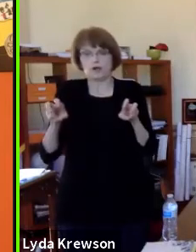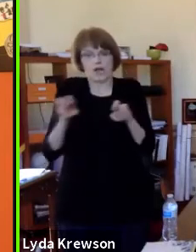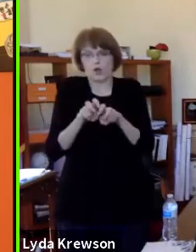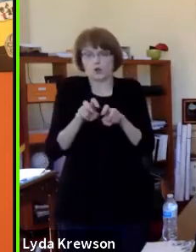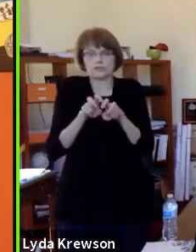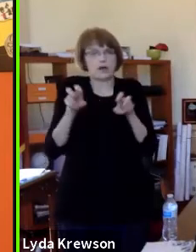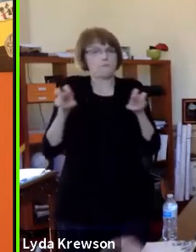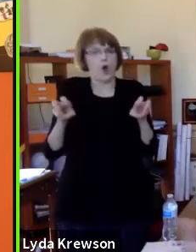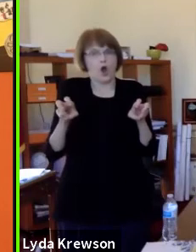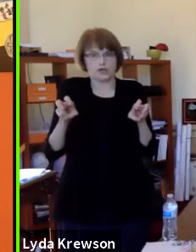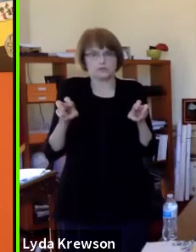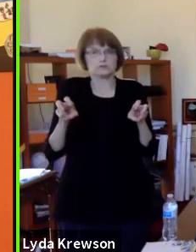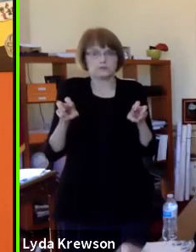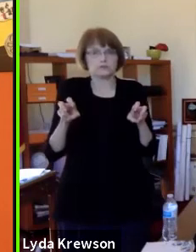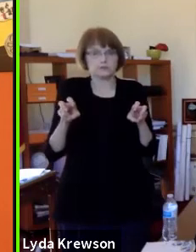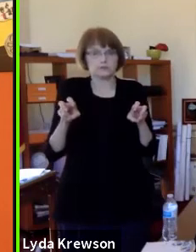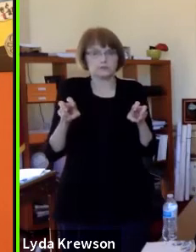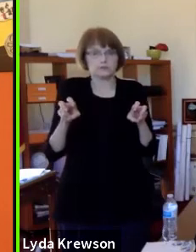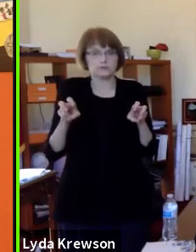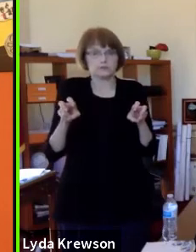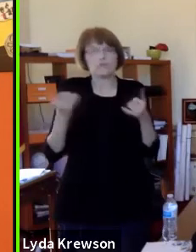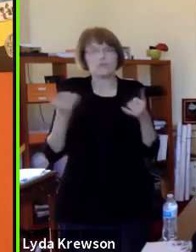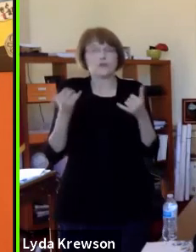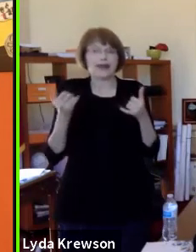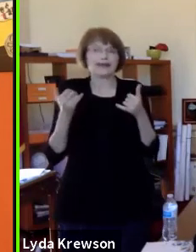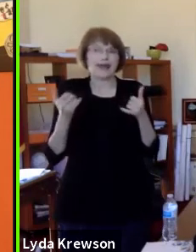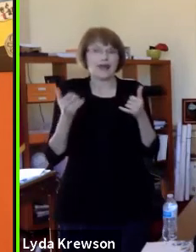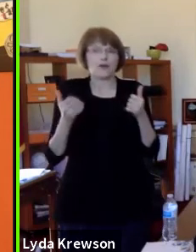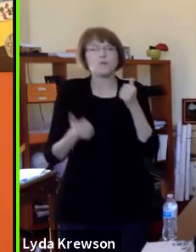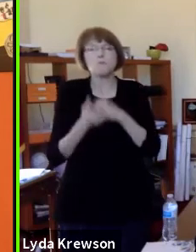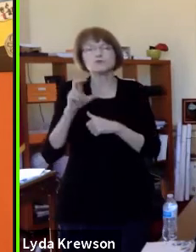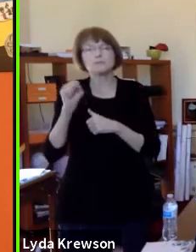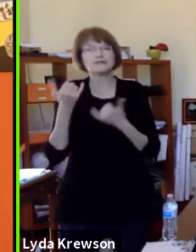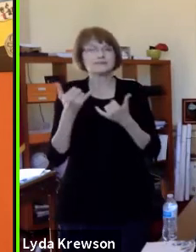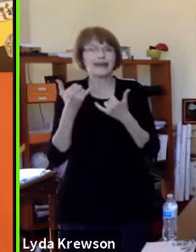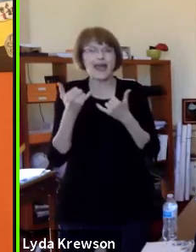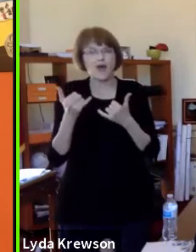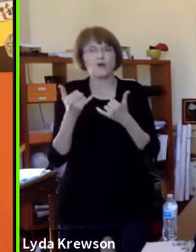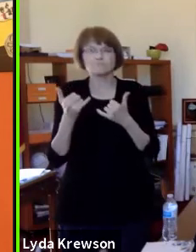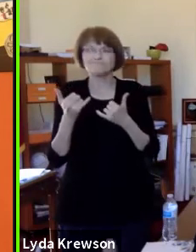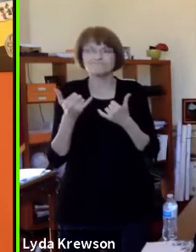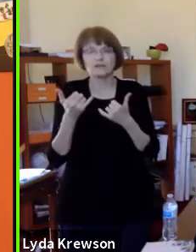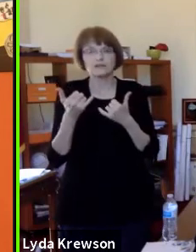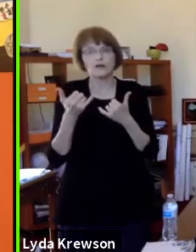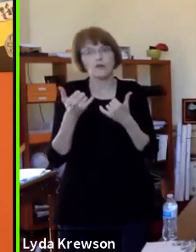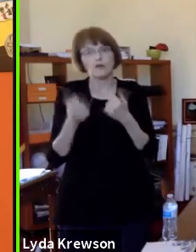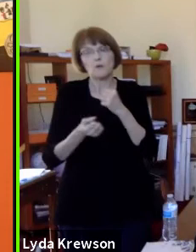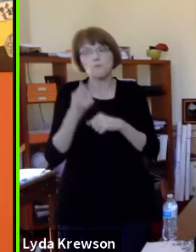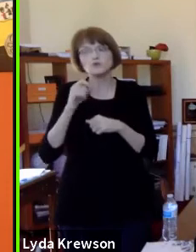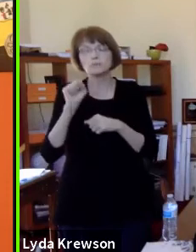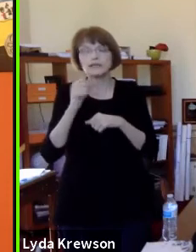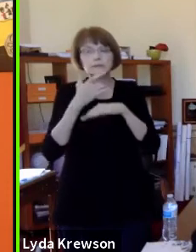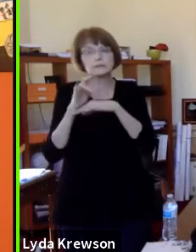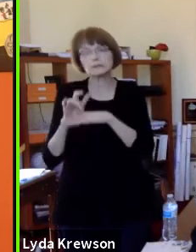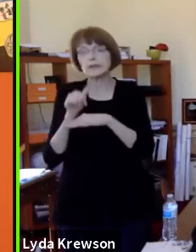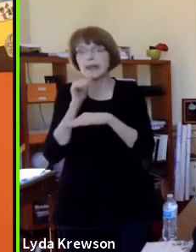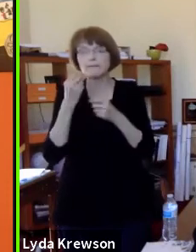another, which is a little bit easier on most of the buses today because there aren't as many people going to